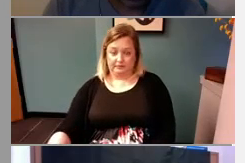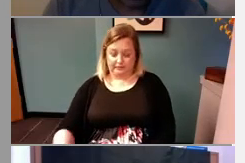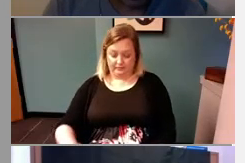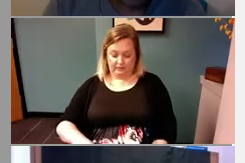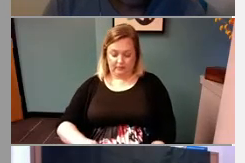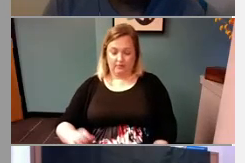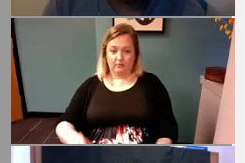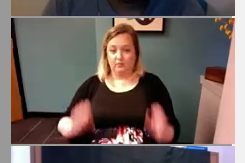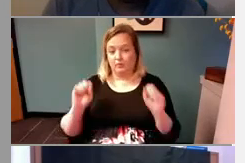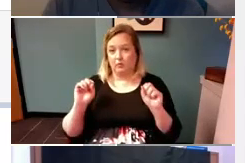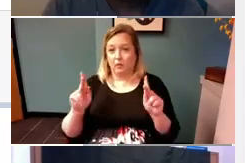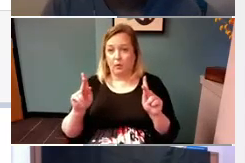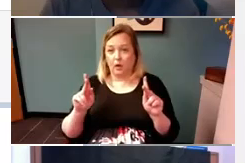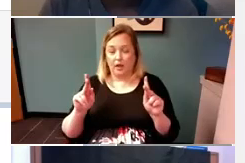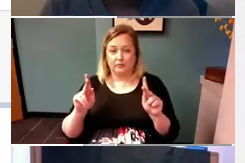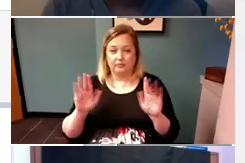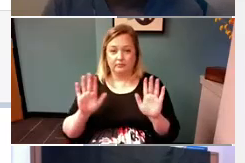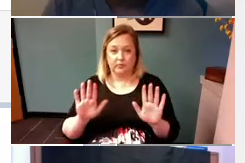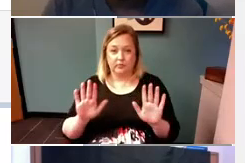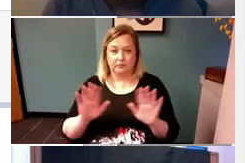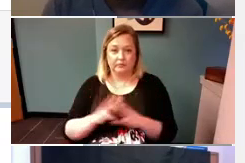Okay, so let's take an example.